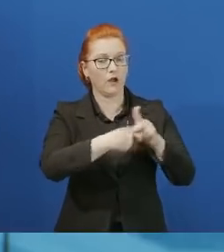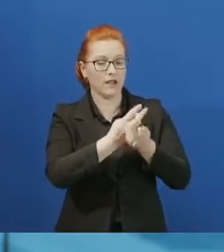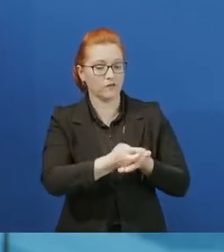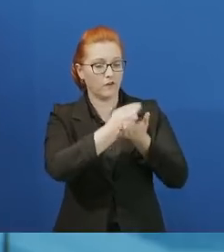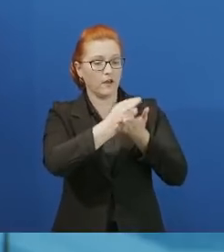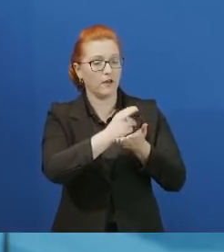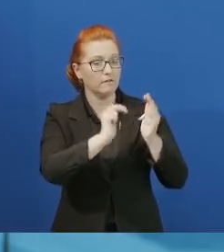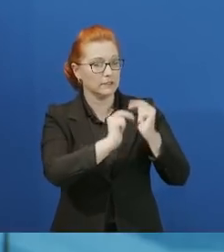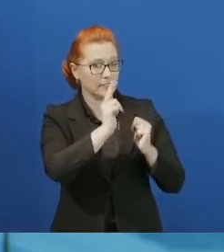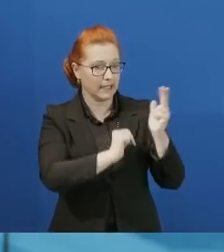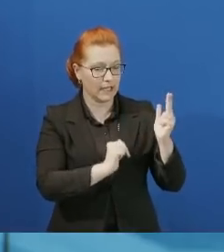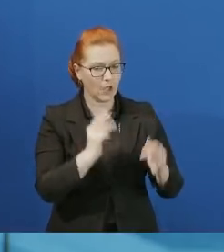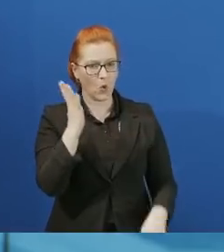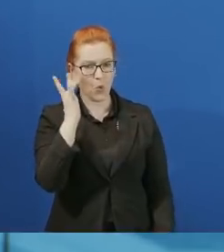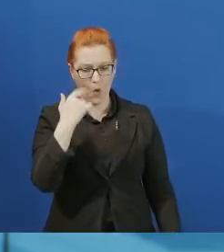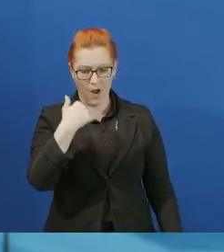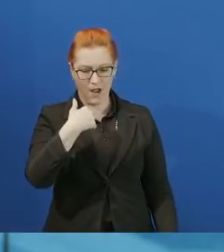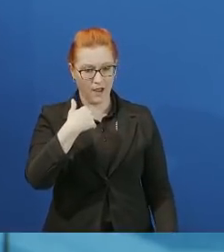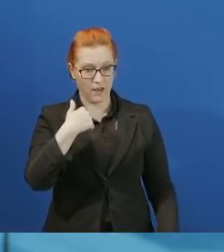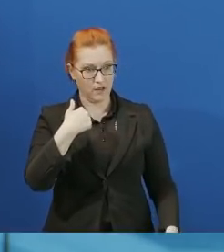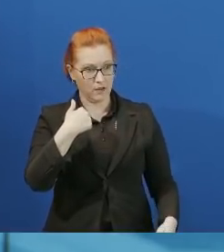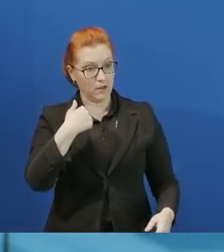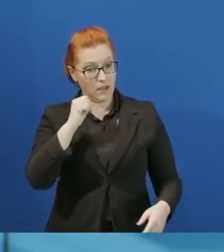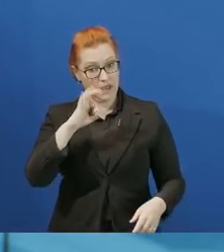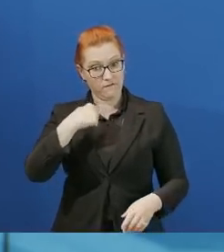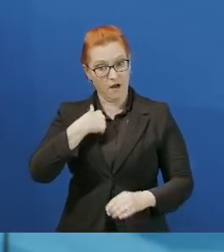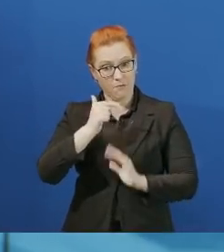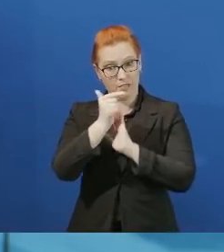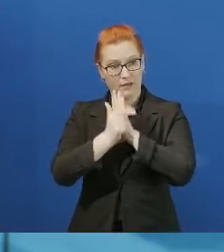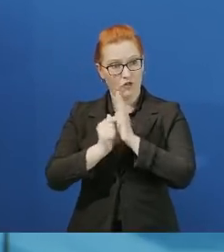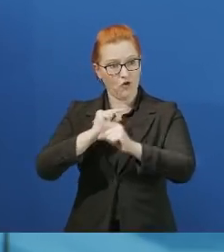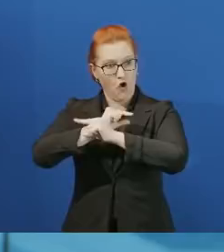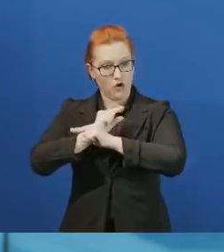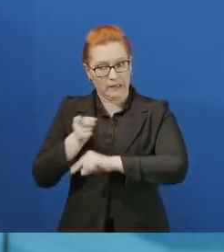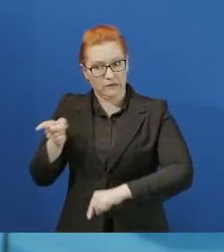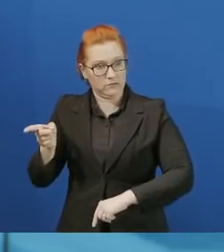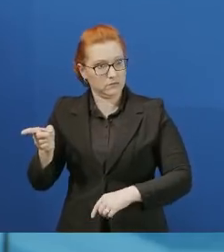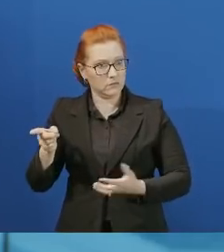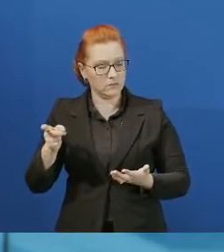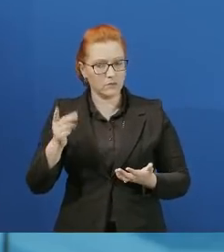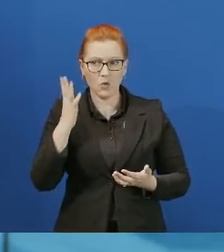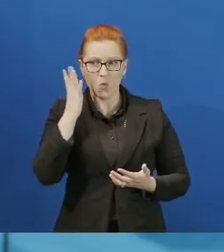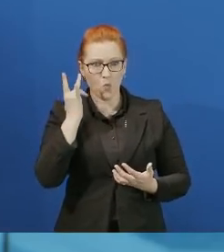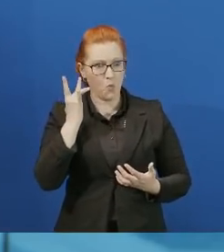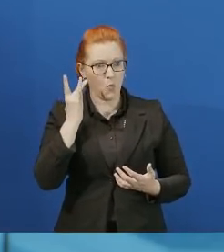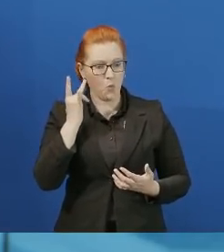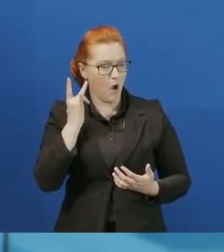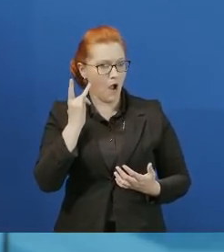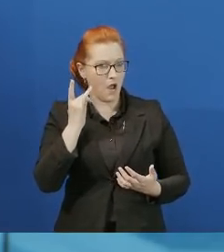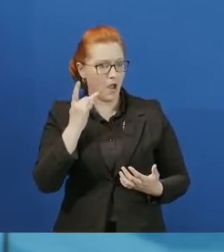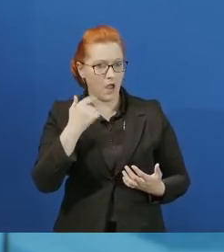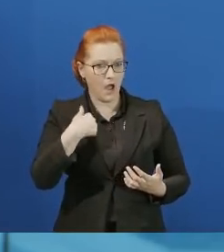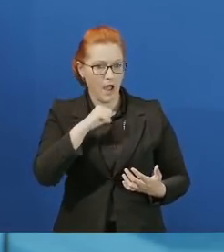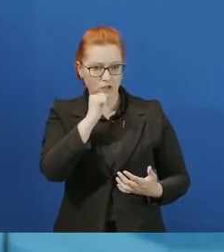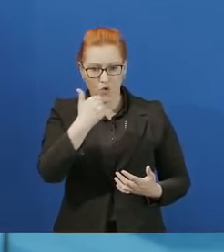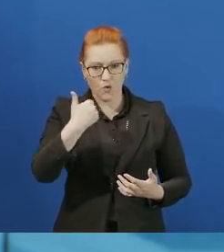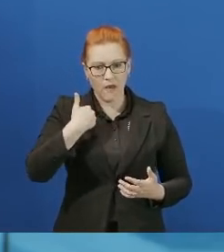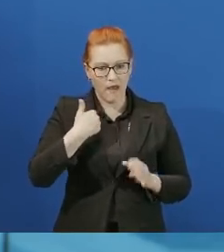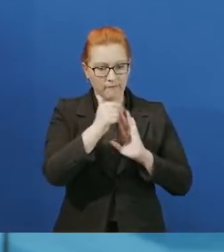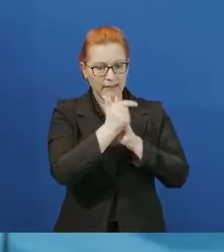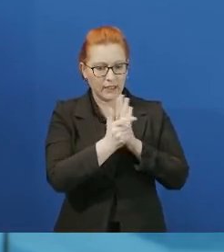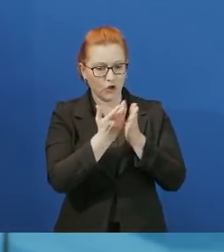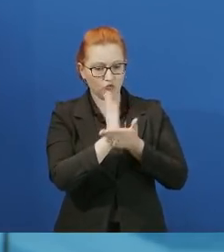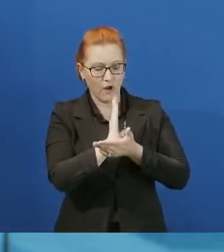I not have the right, as her legal guardian, to be able to find out this facility has